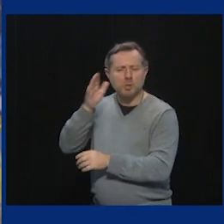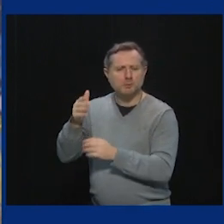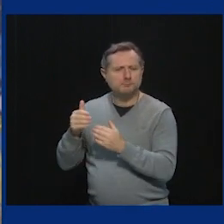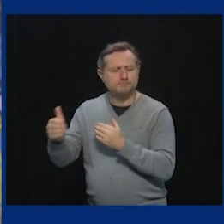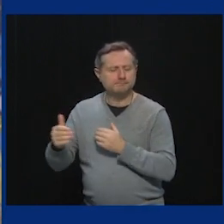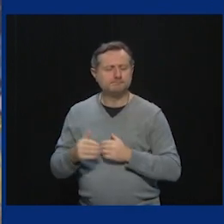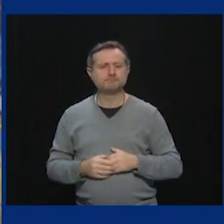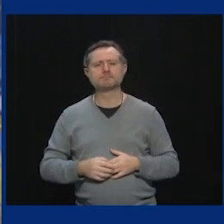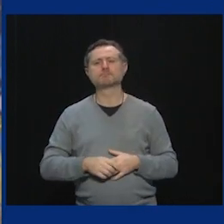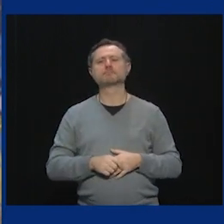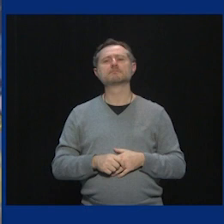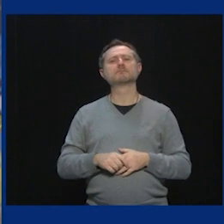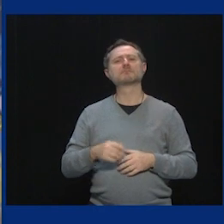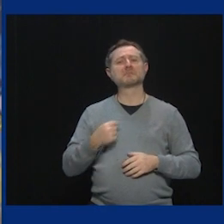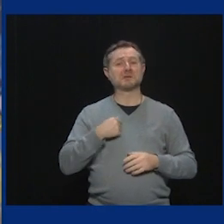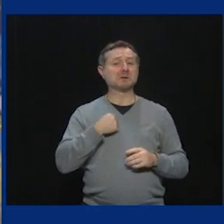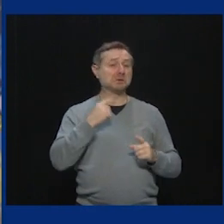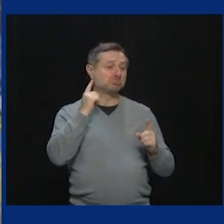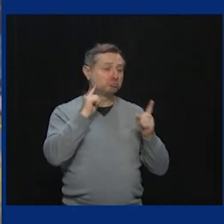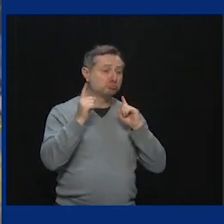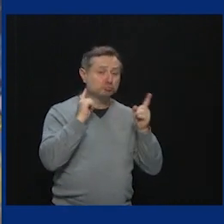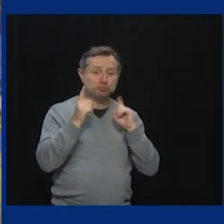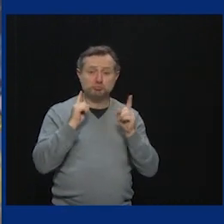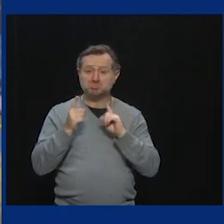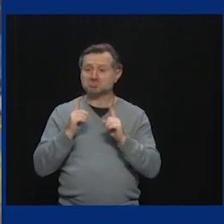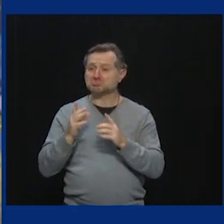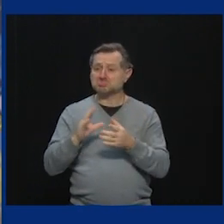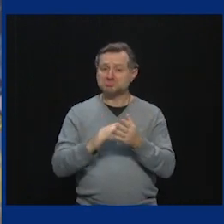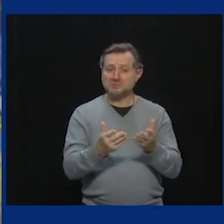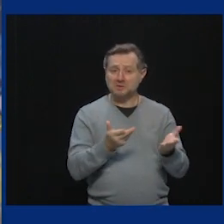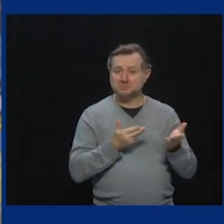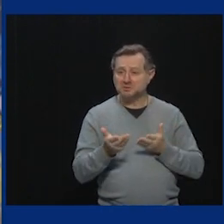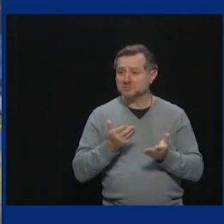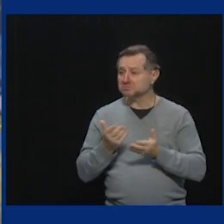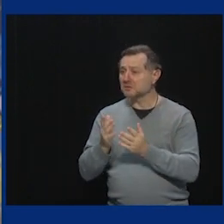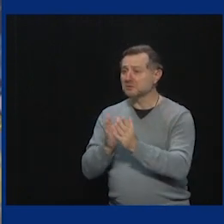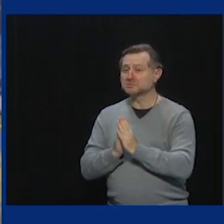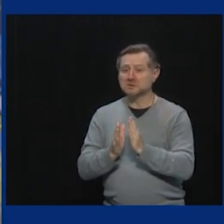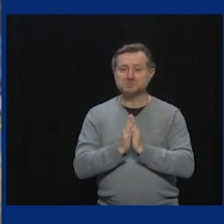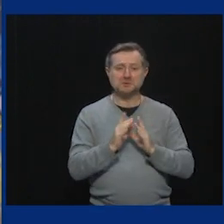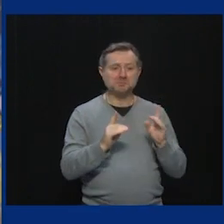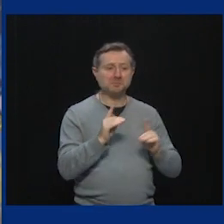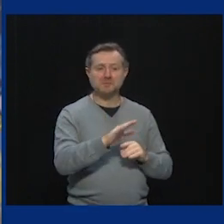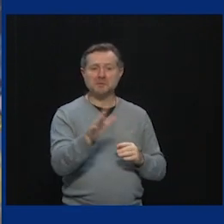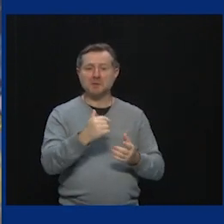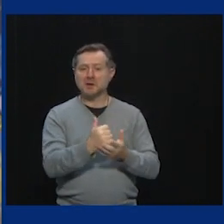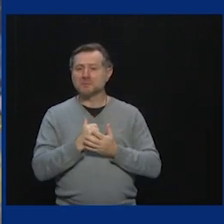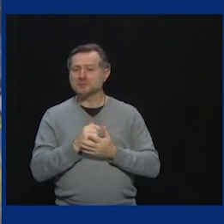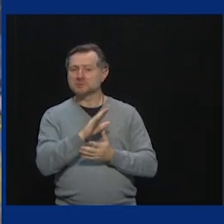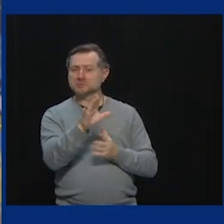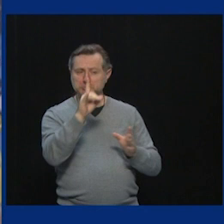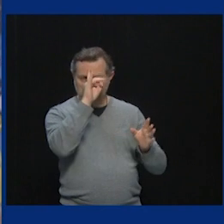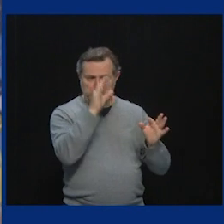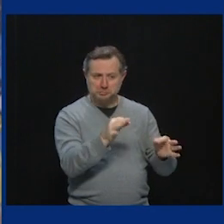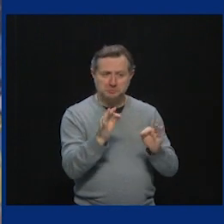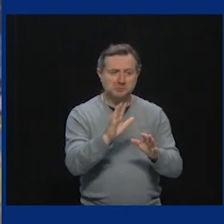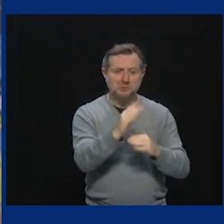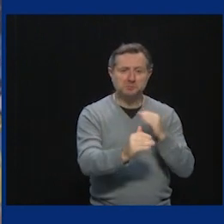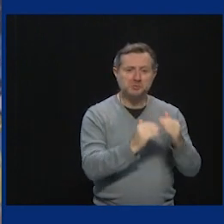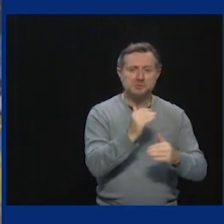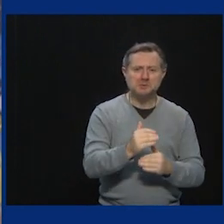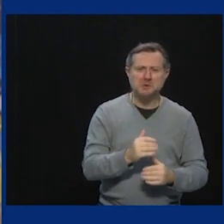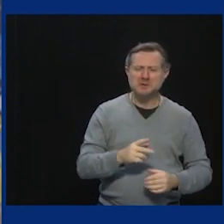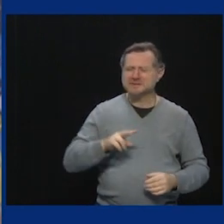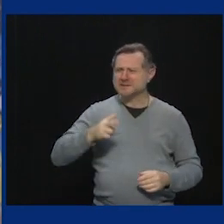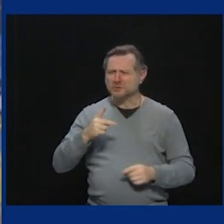that we've charged with the responsibility of helping us come to the right decisions. With respect to, what was the second question on World Trade